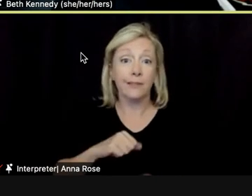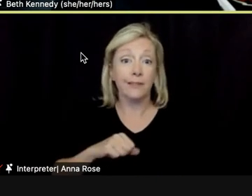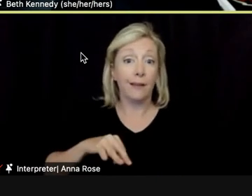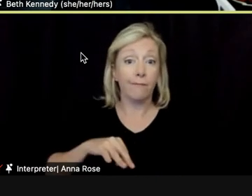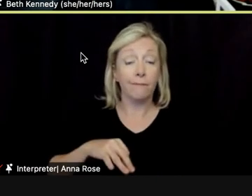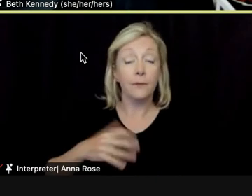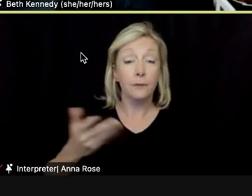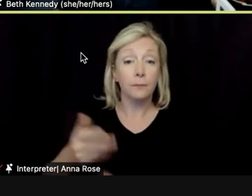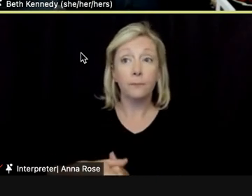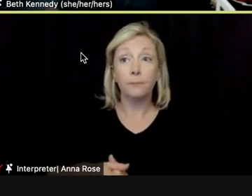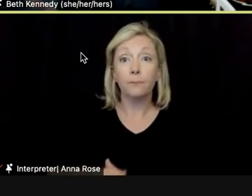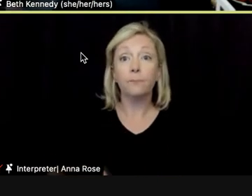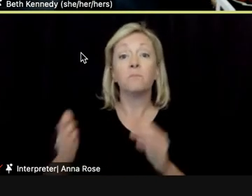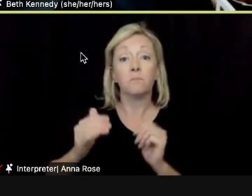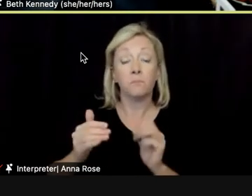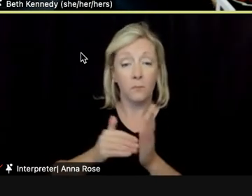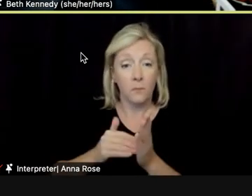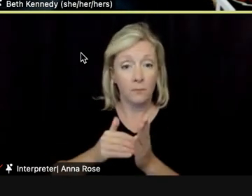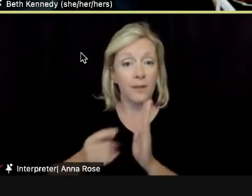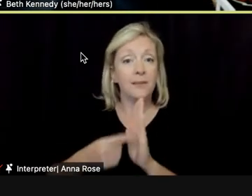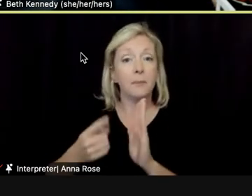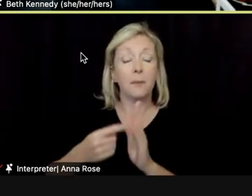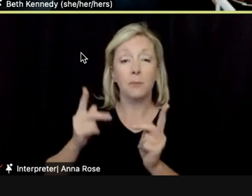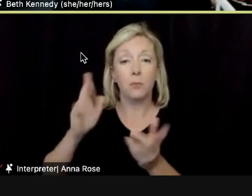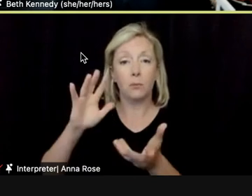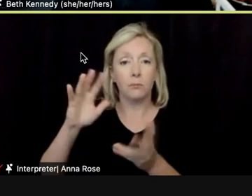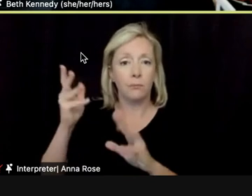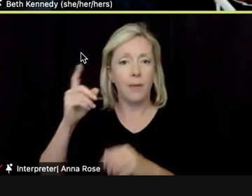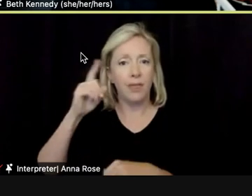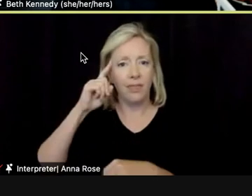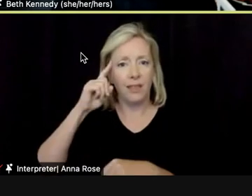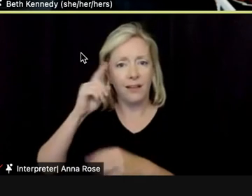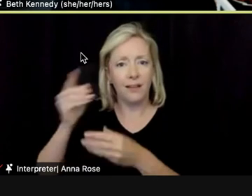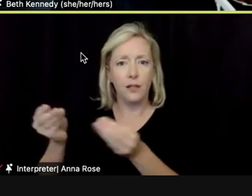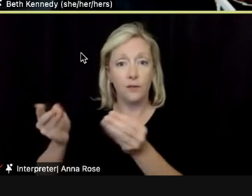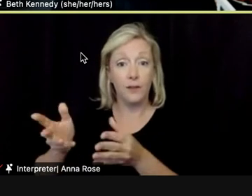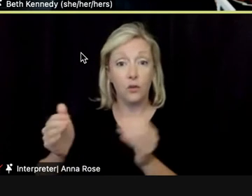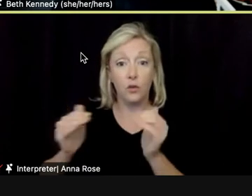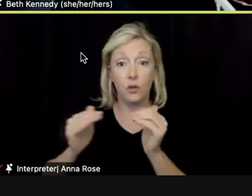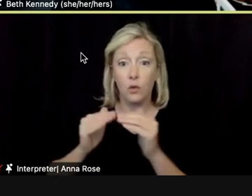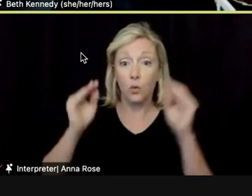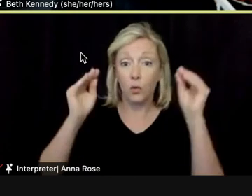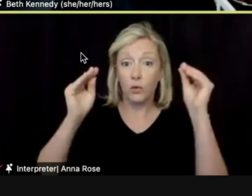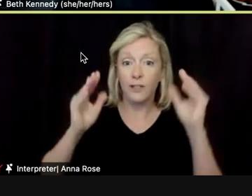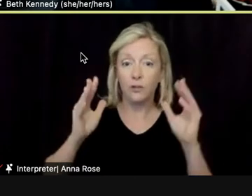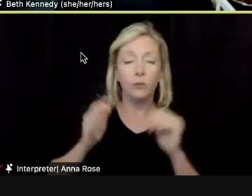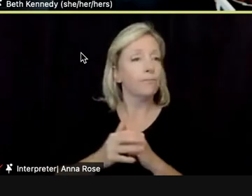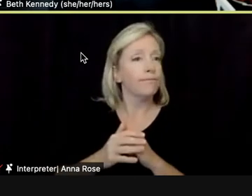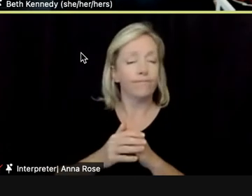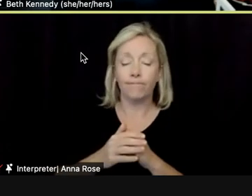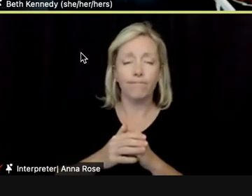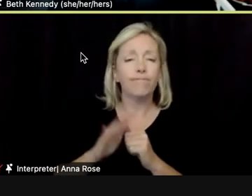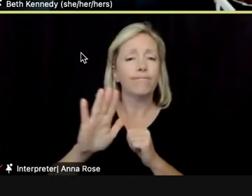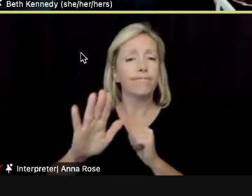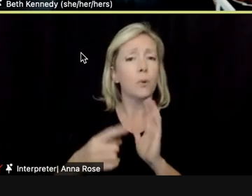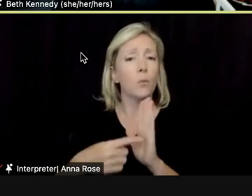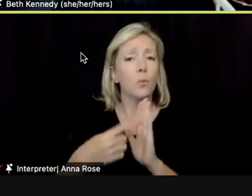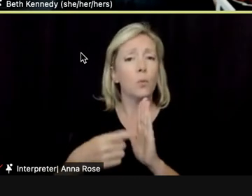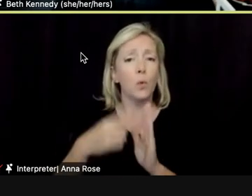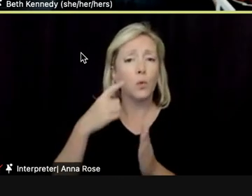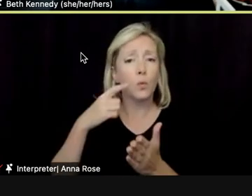Then we also have teachers, and interveners are not teachers. What happens sometimes on a team though is you have